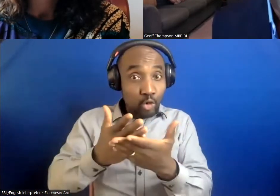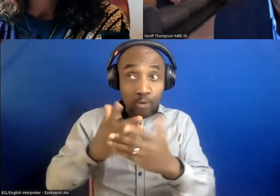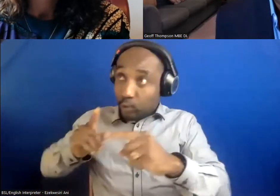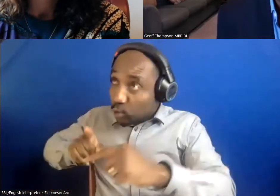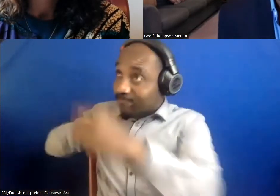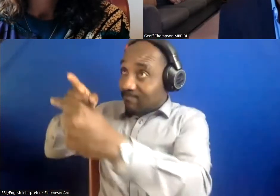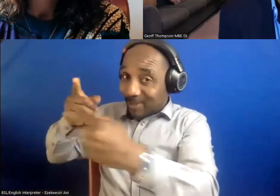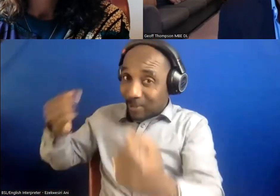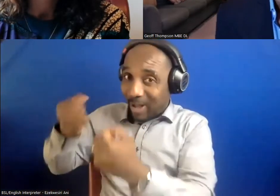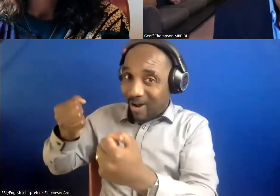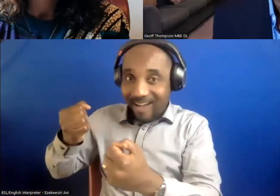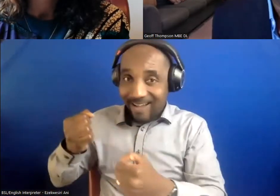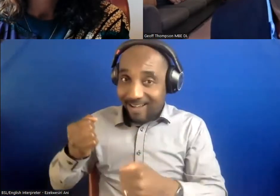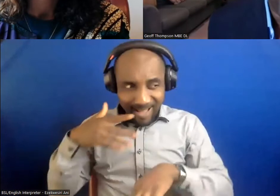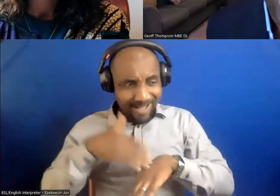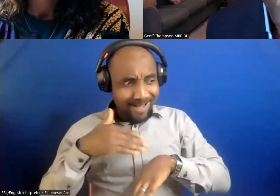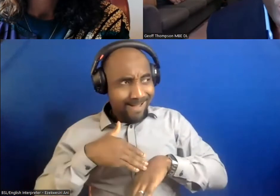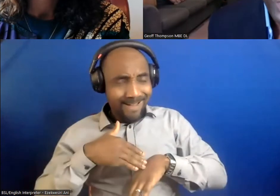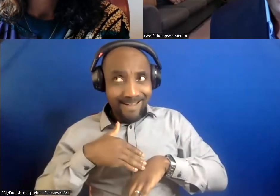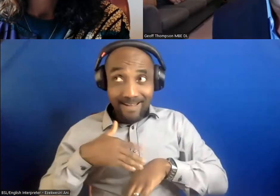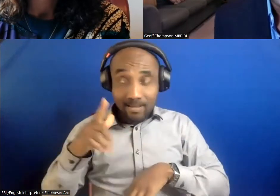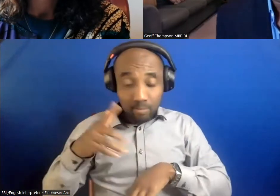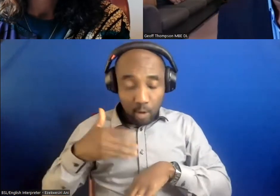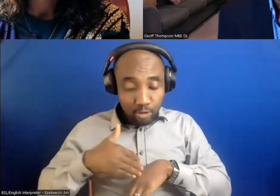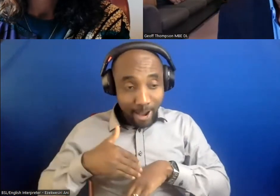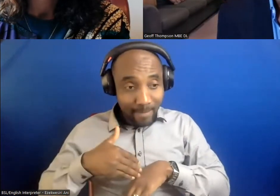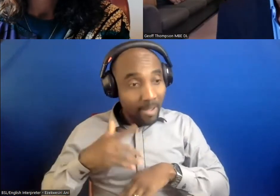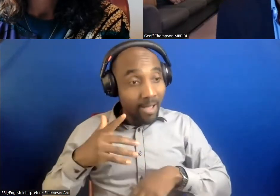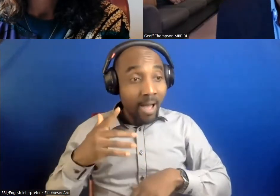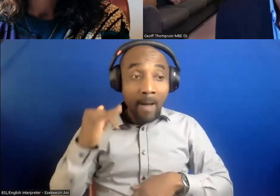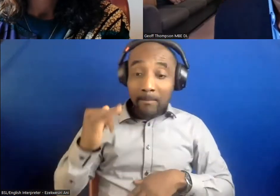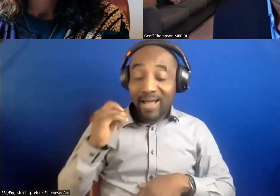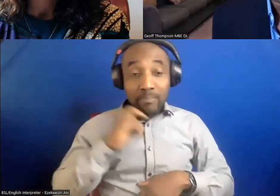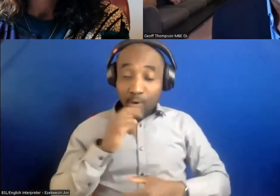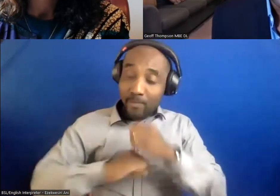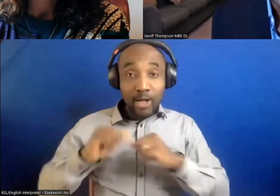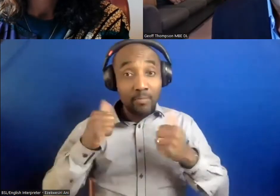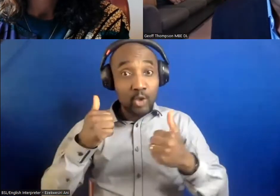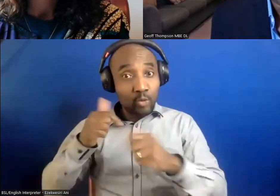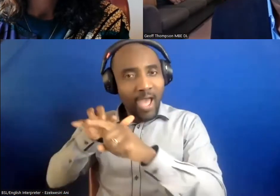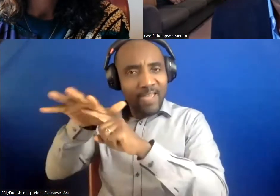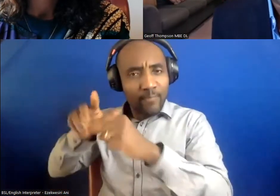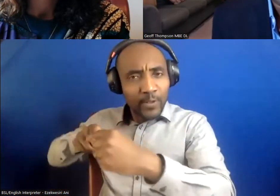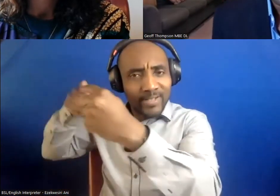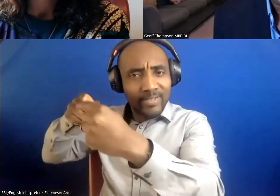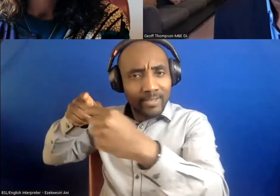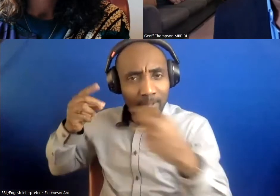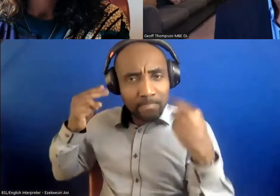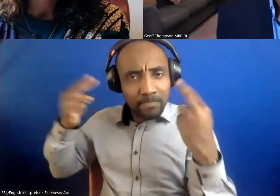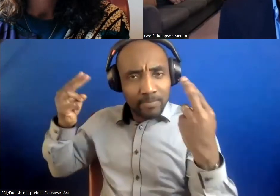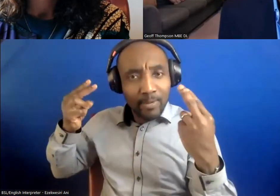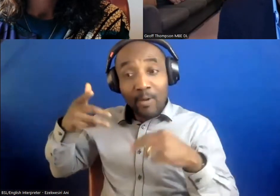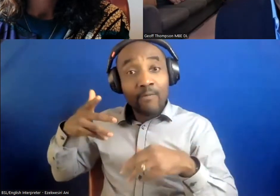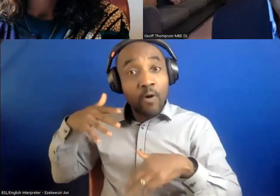crime, but the potential bad boy made good, certainly suggested that on the opportunity that came out of adversity, if there were